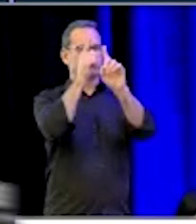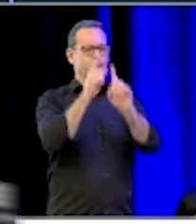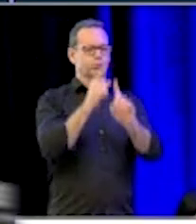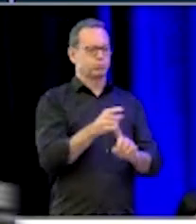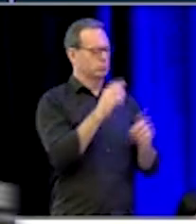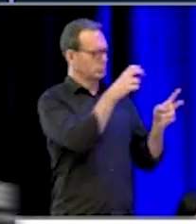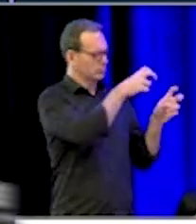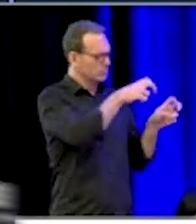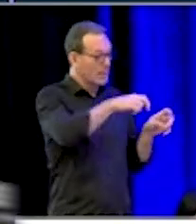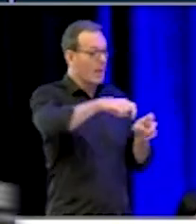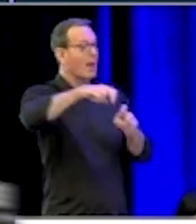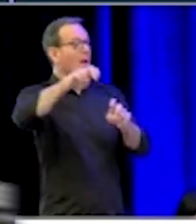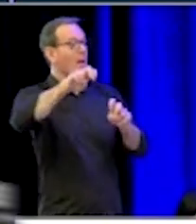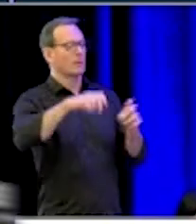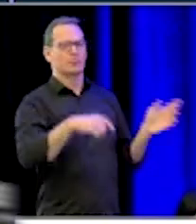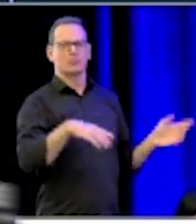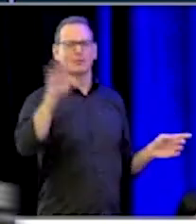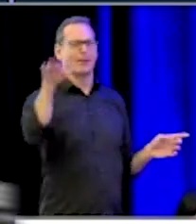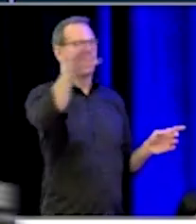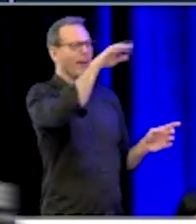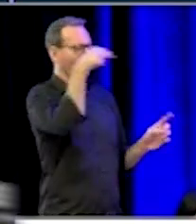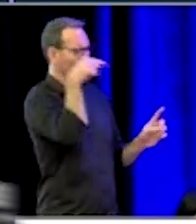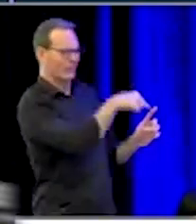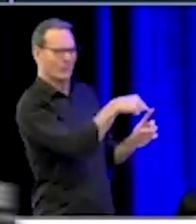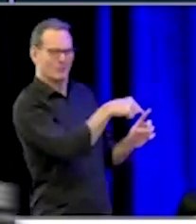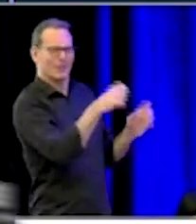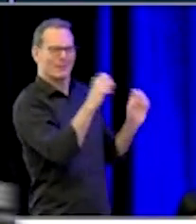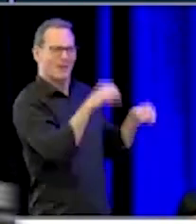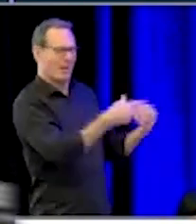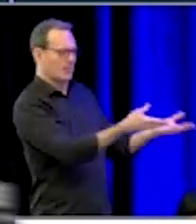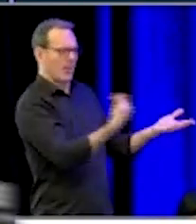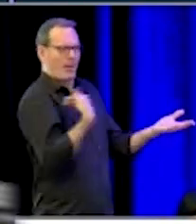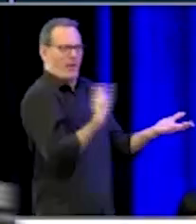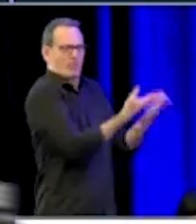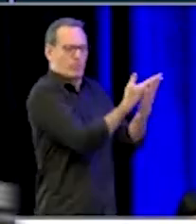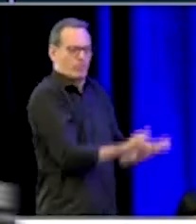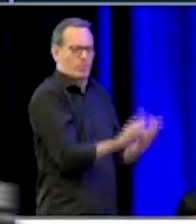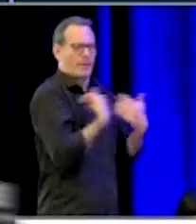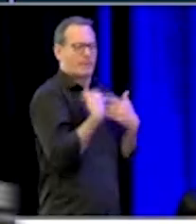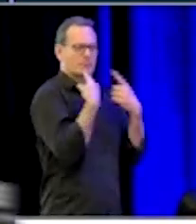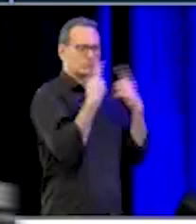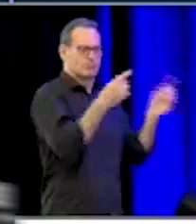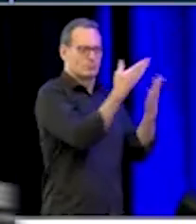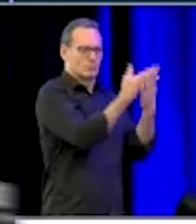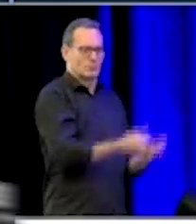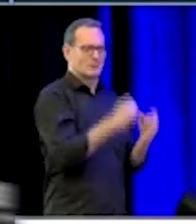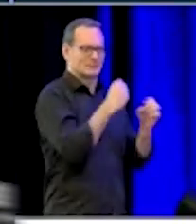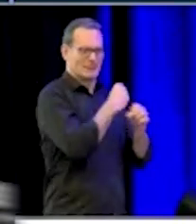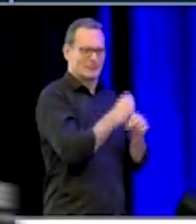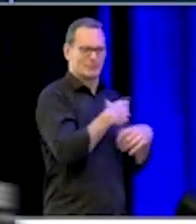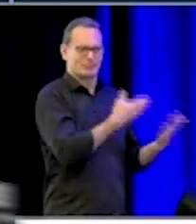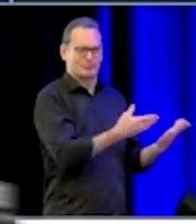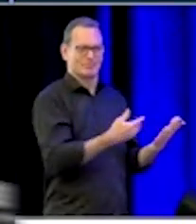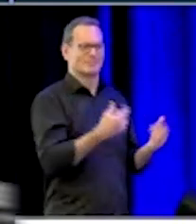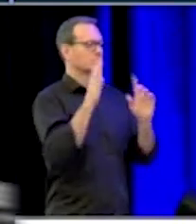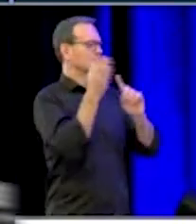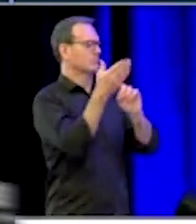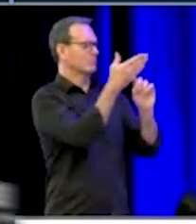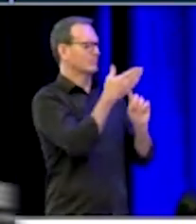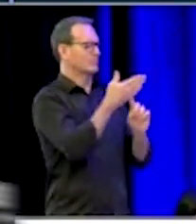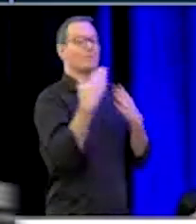run encourage more higher quality educational and career opportunities. Thanks for listening.